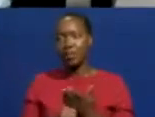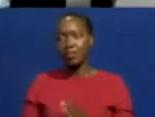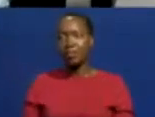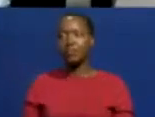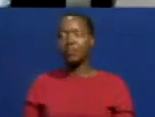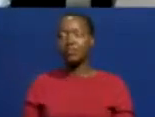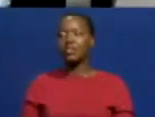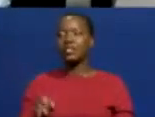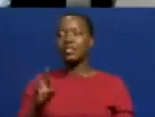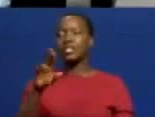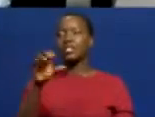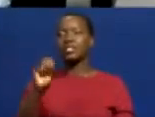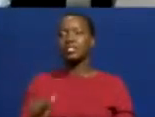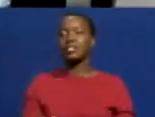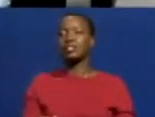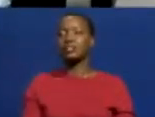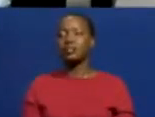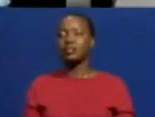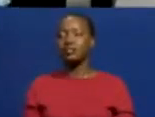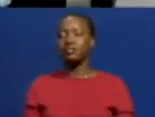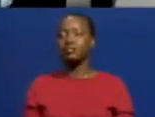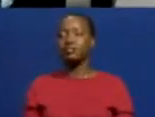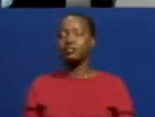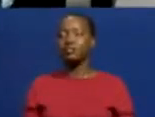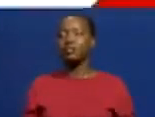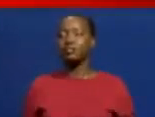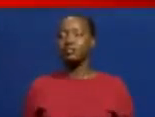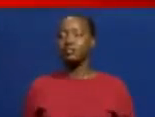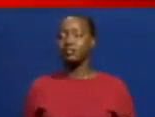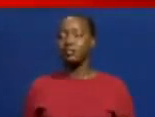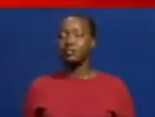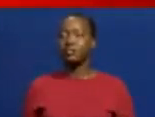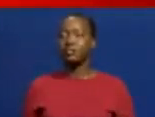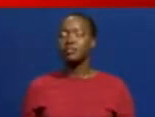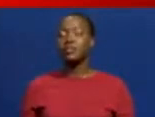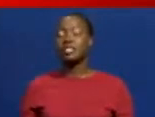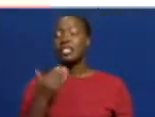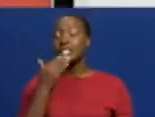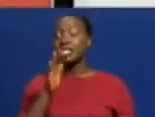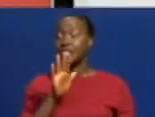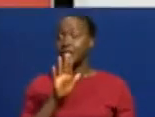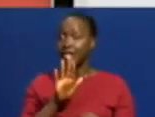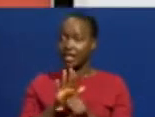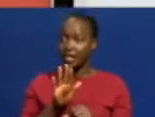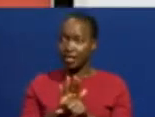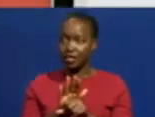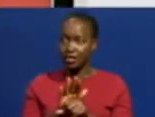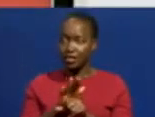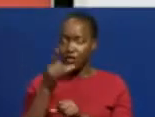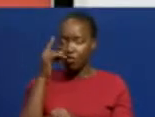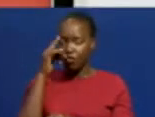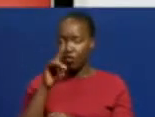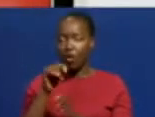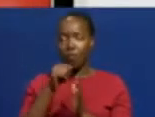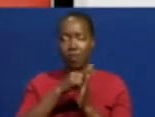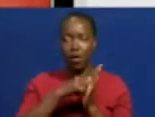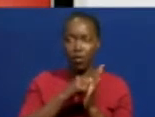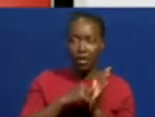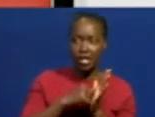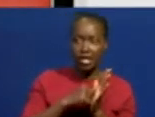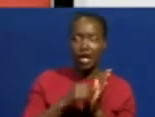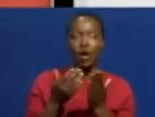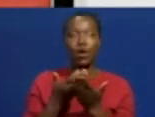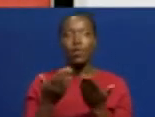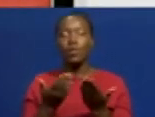I am Teresa Mutai. Well, thank you so much, Teresa Mutai, reporting from Makueni,